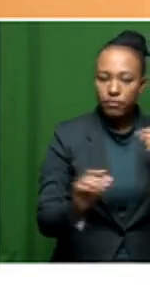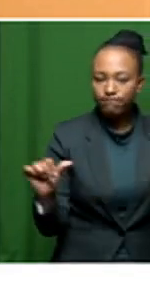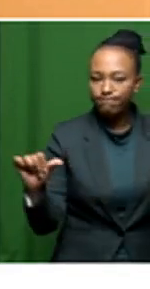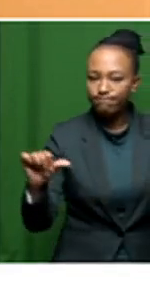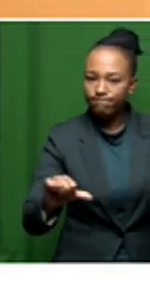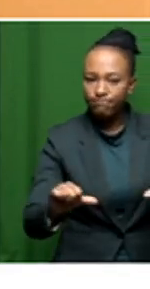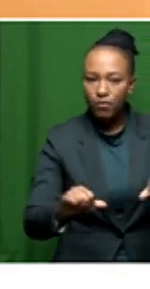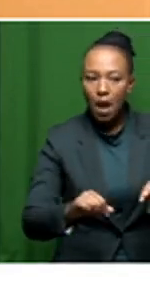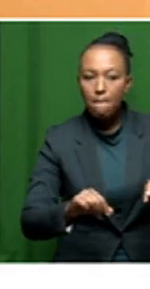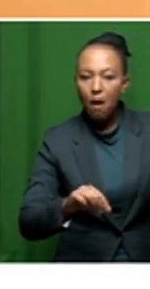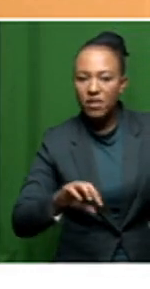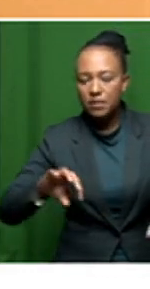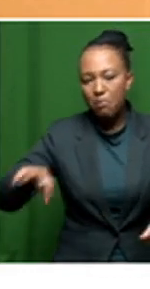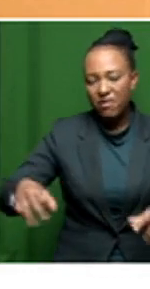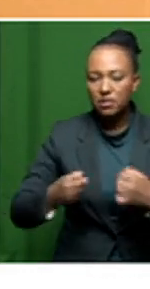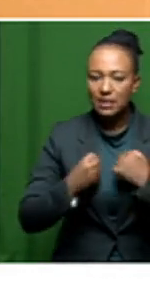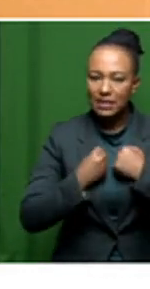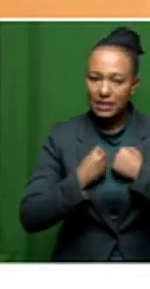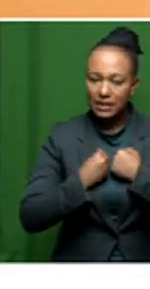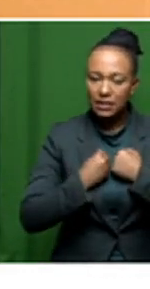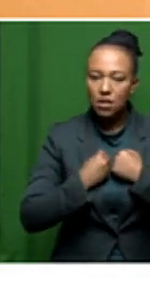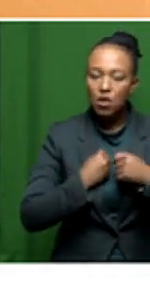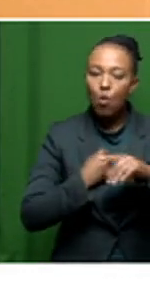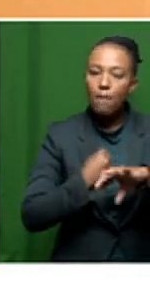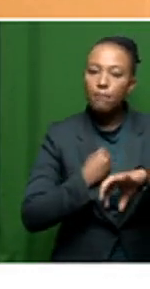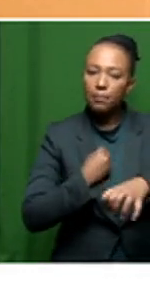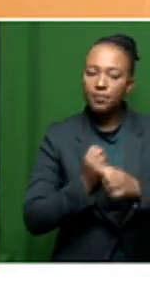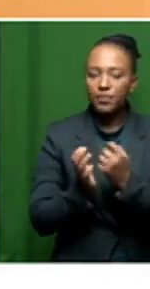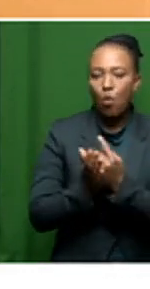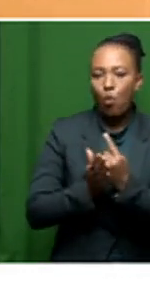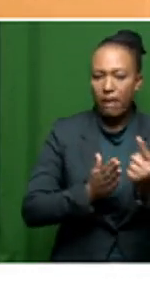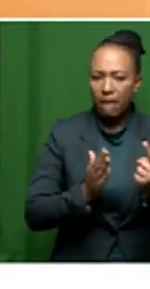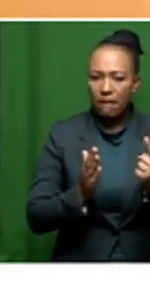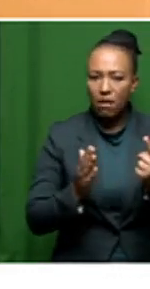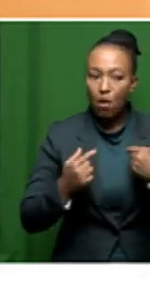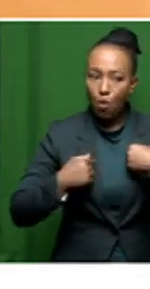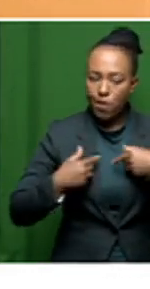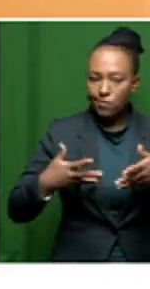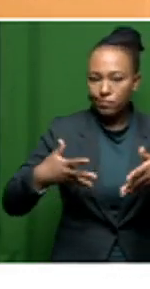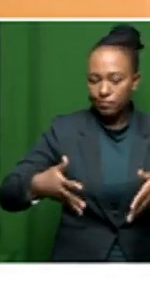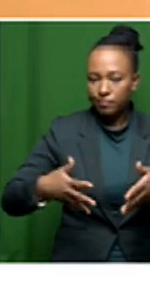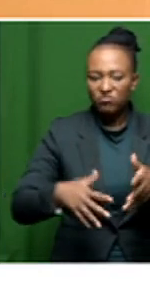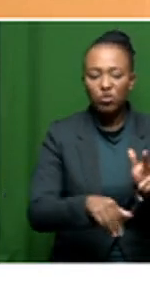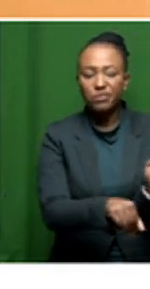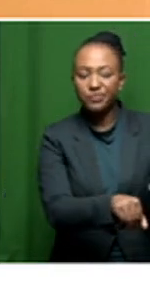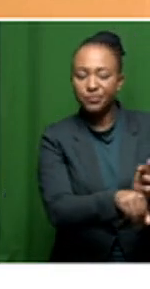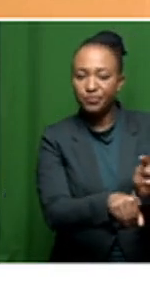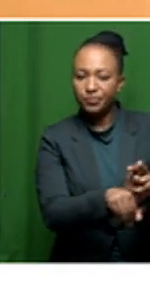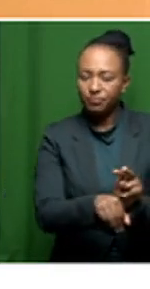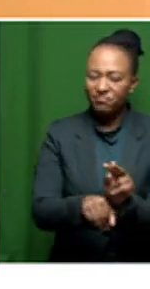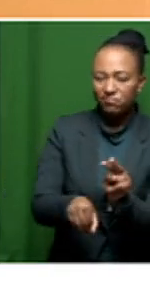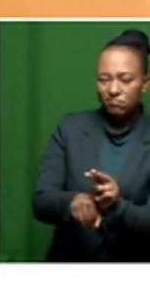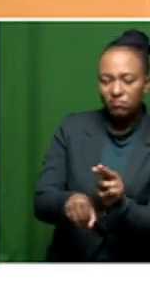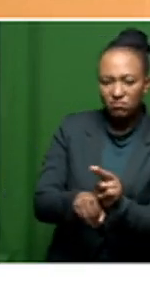terms of provincial week. So we are here to do oversight and